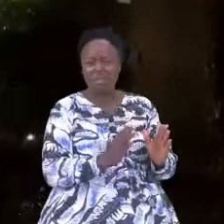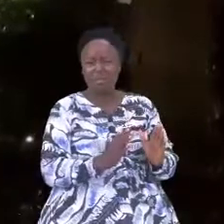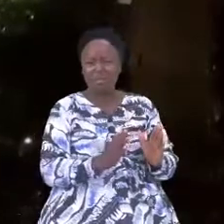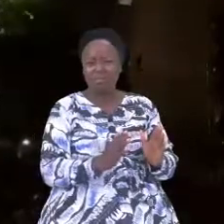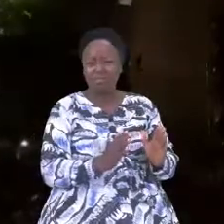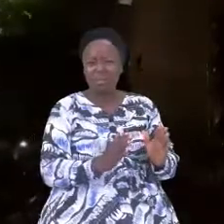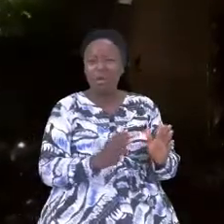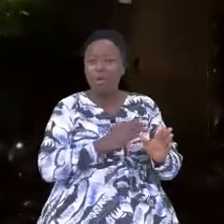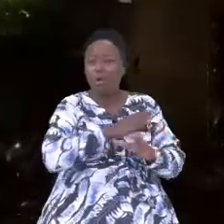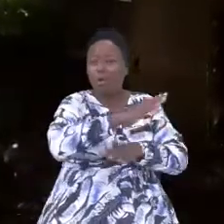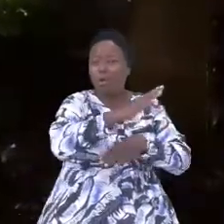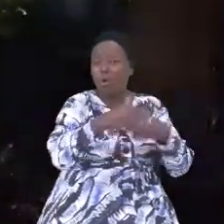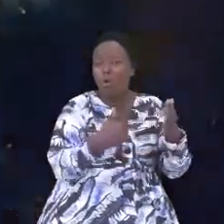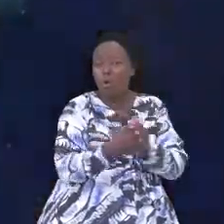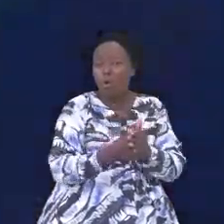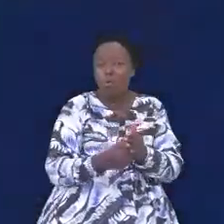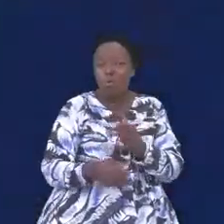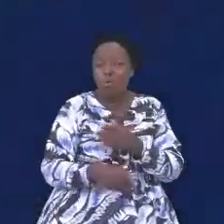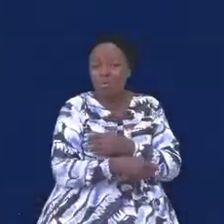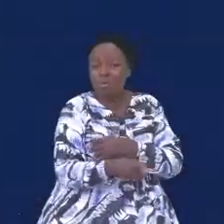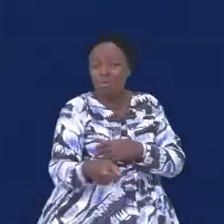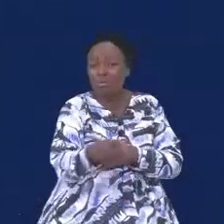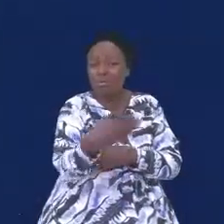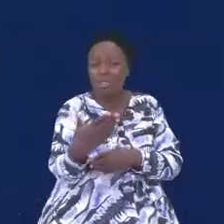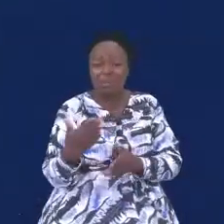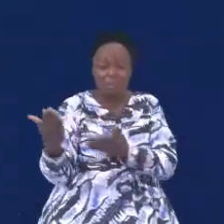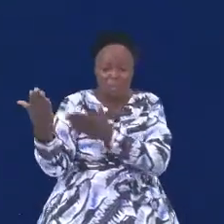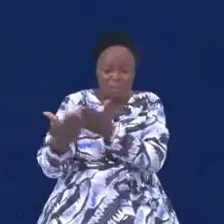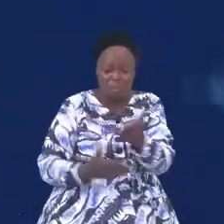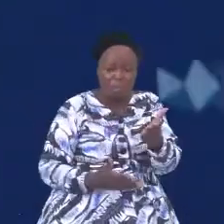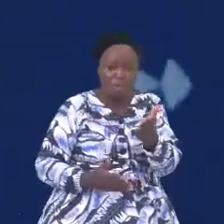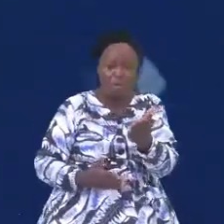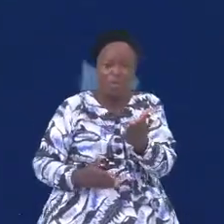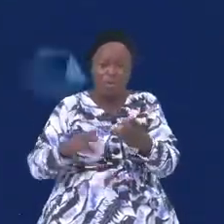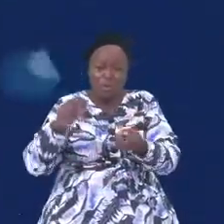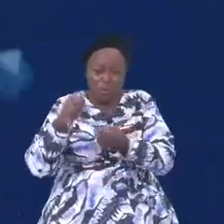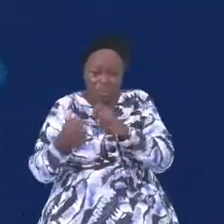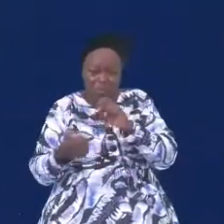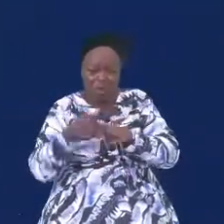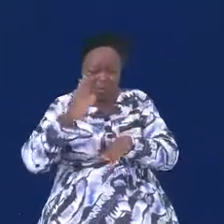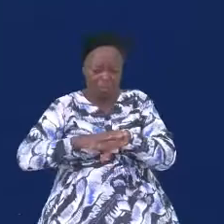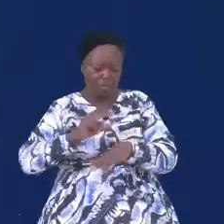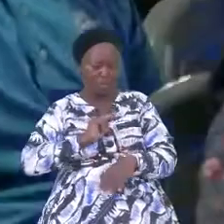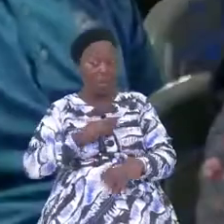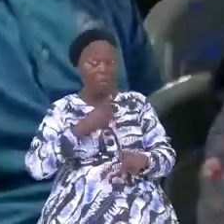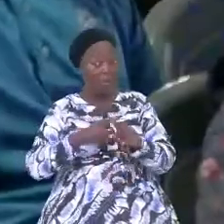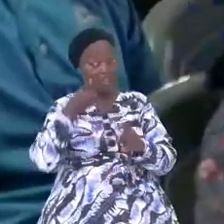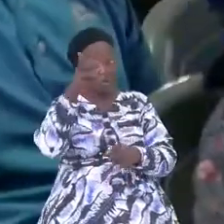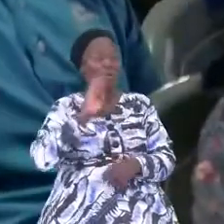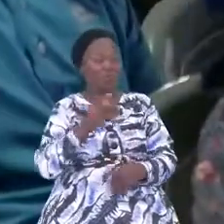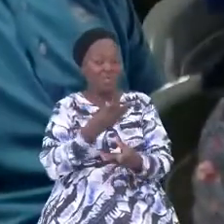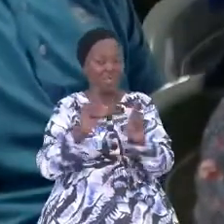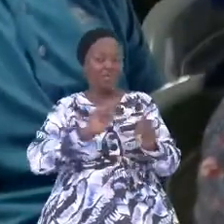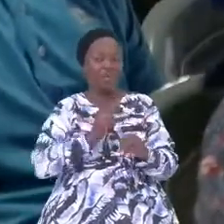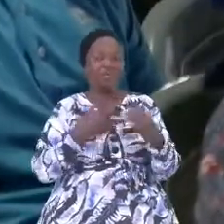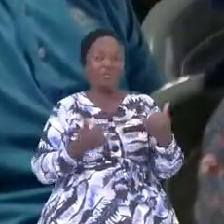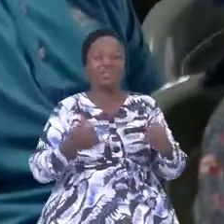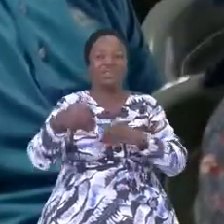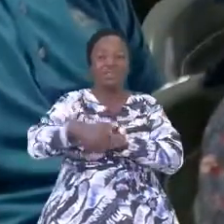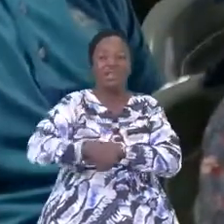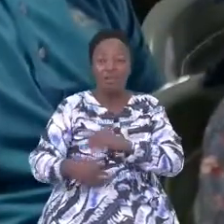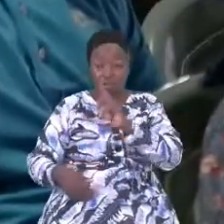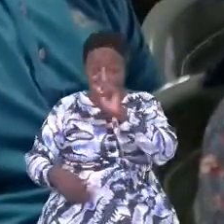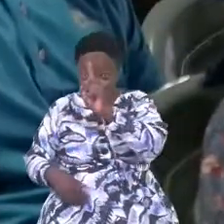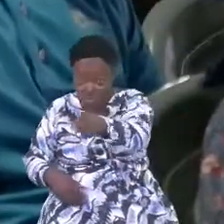brought trouble upon us, but God will deliver us tonight. You